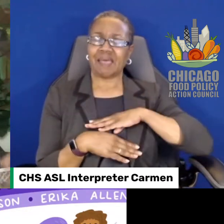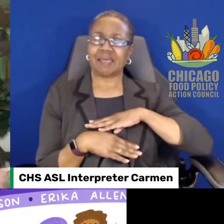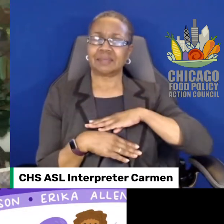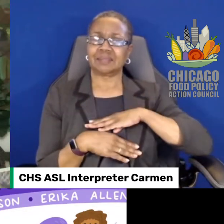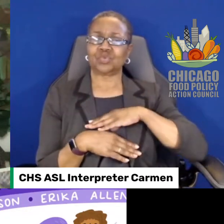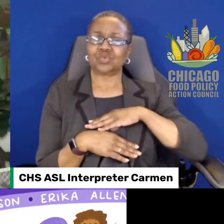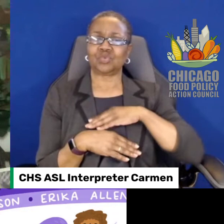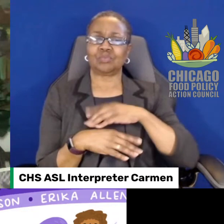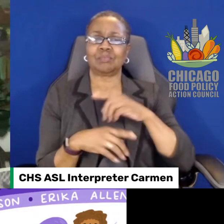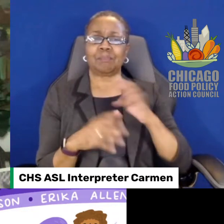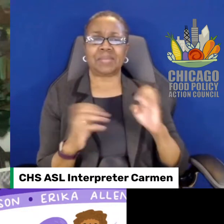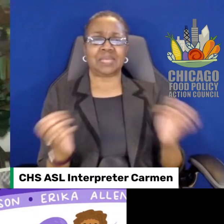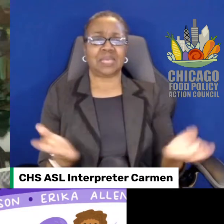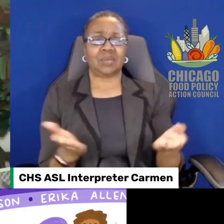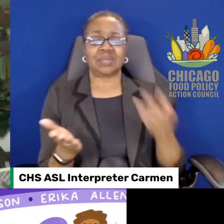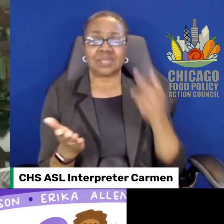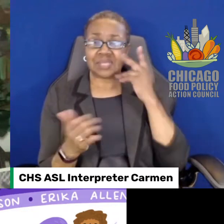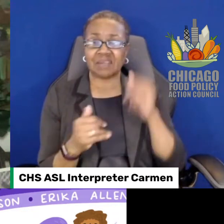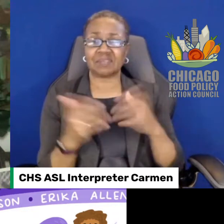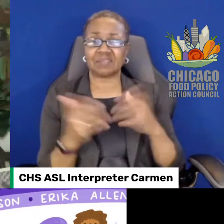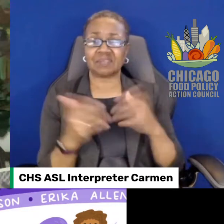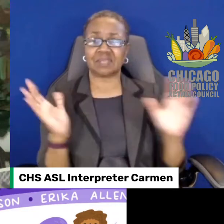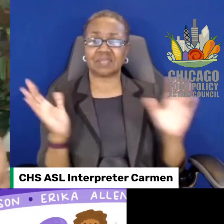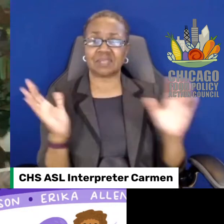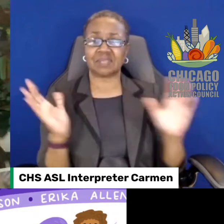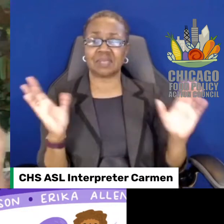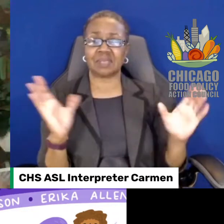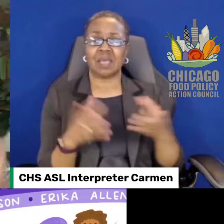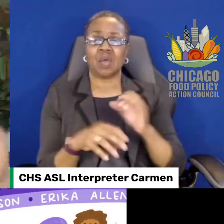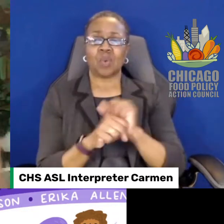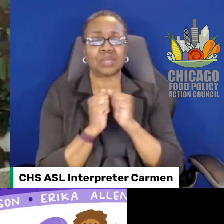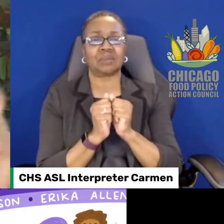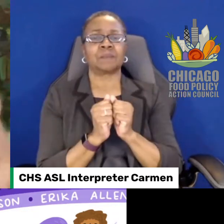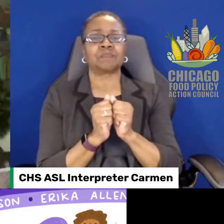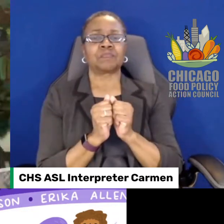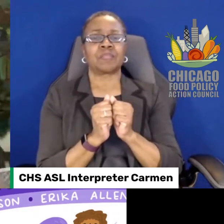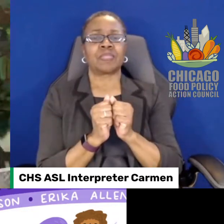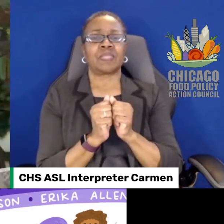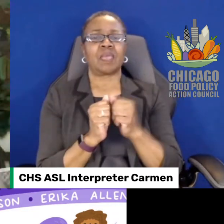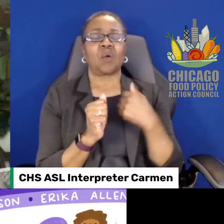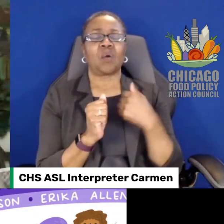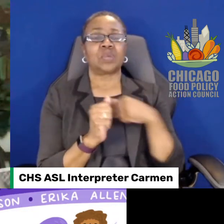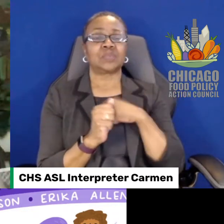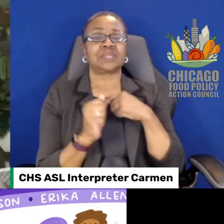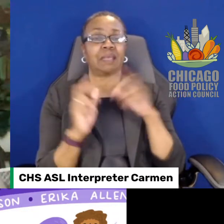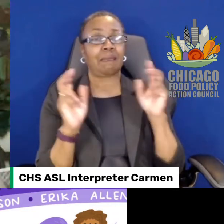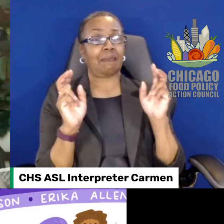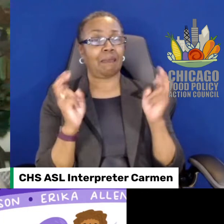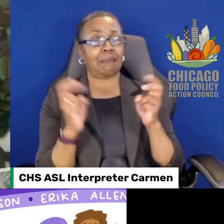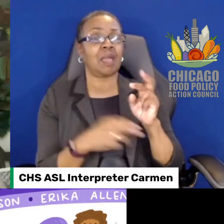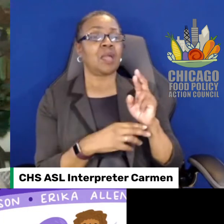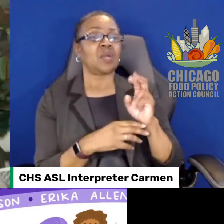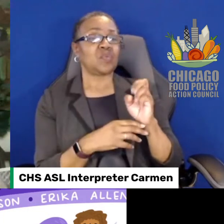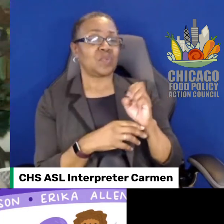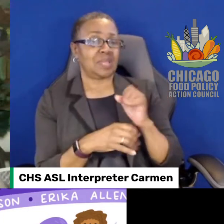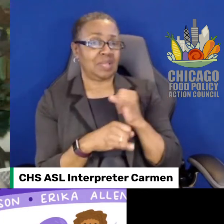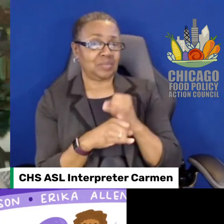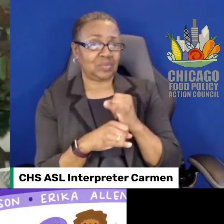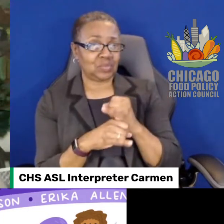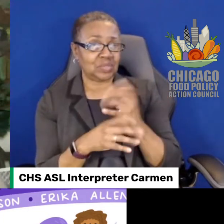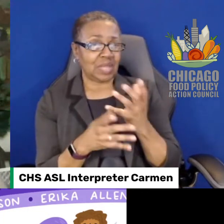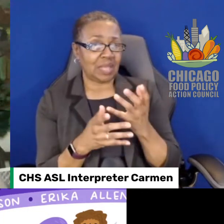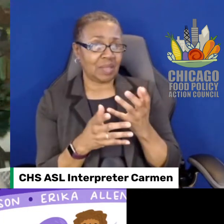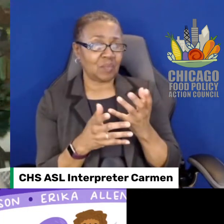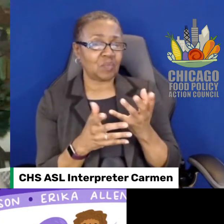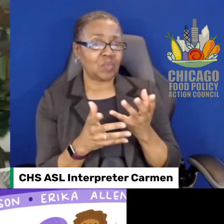see all of it coming together, and it to be institutionalized, or as we put in quotes, re-institutionalized, because we want to reframe